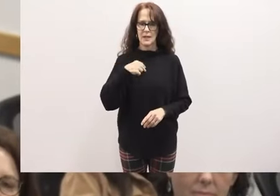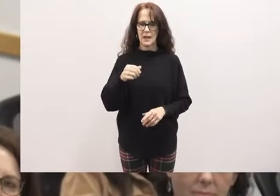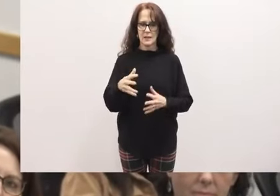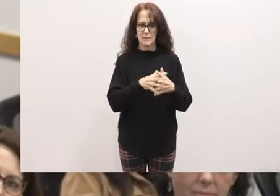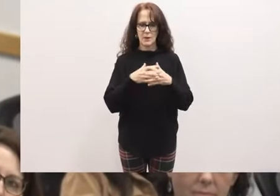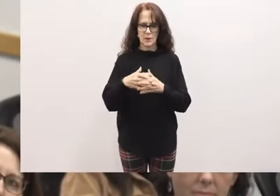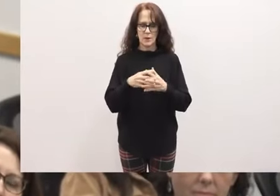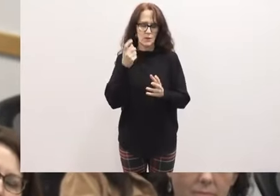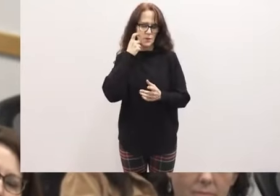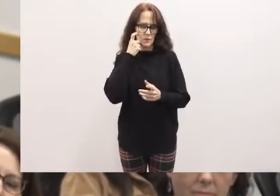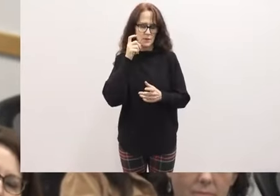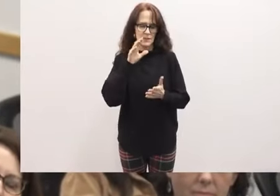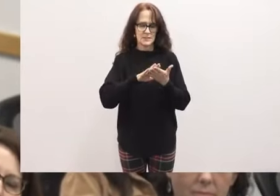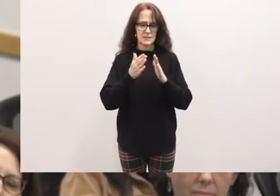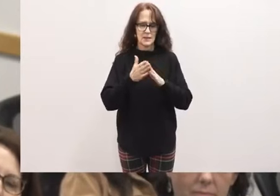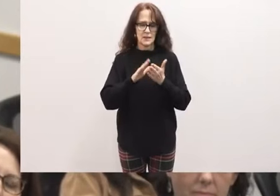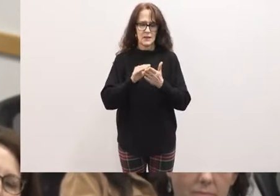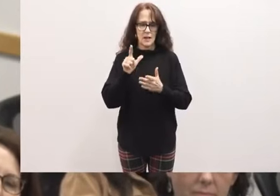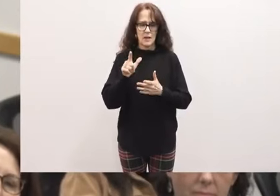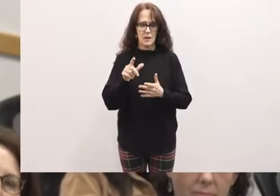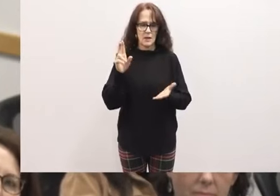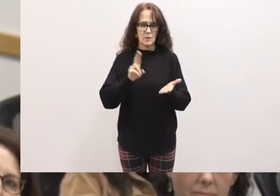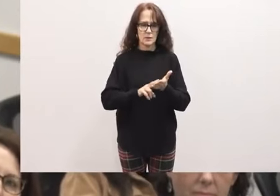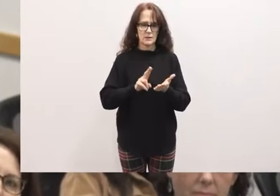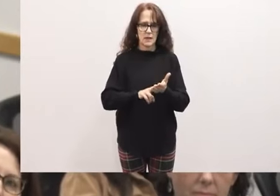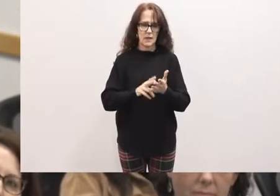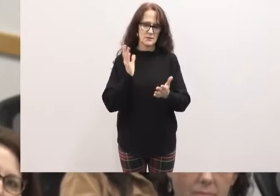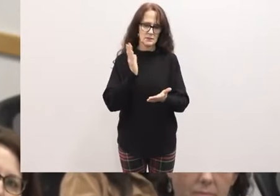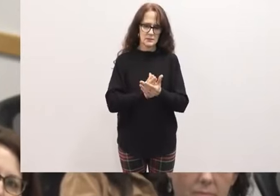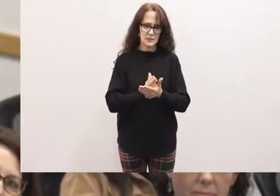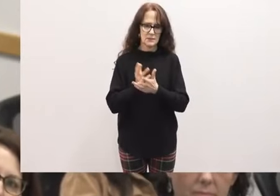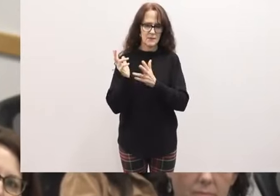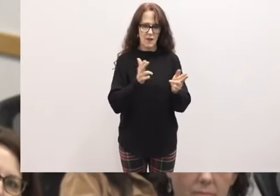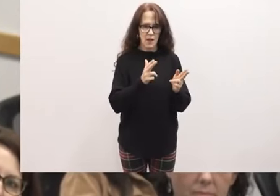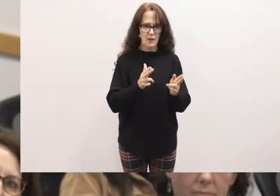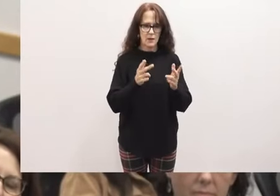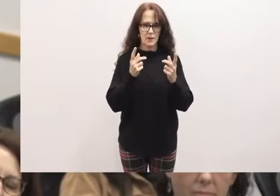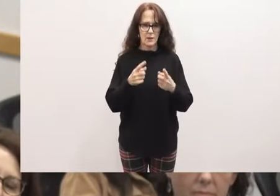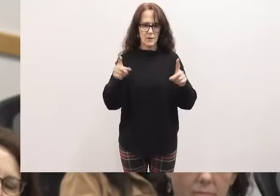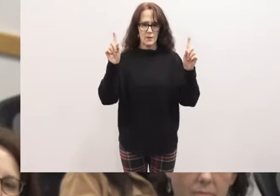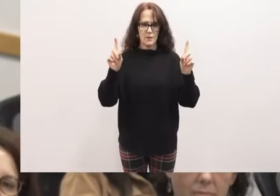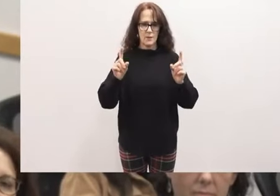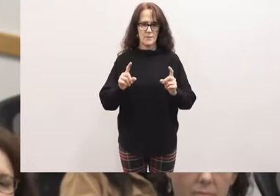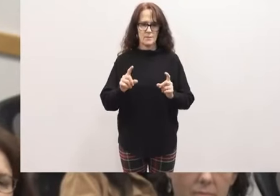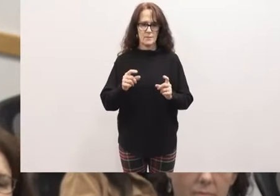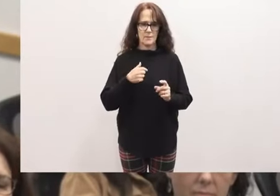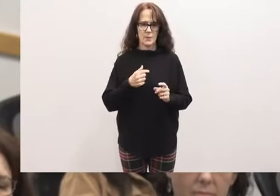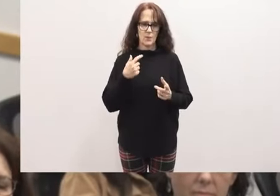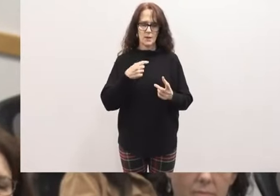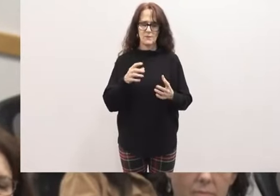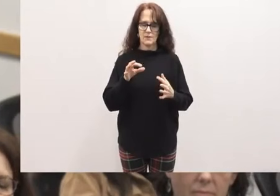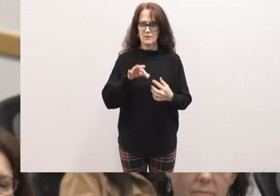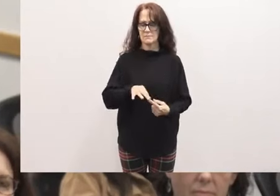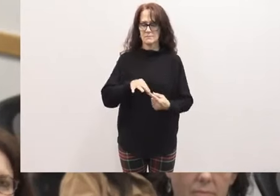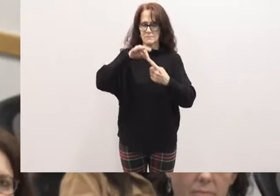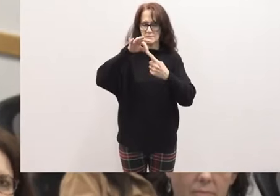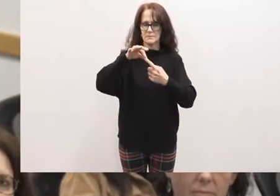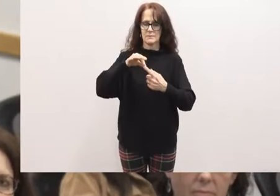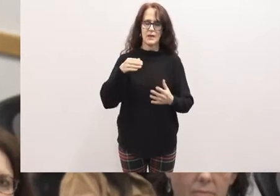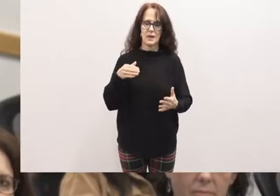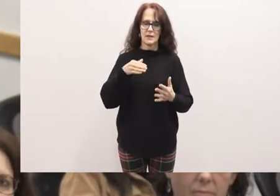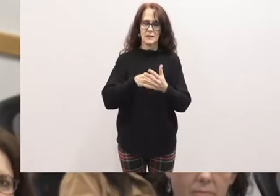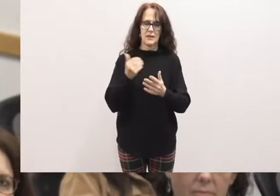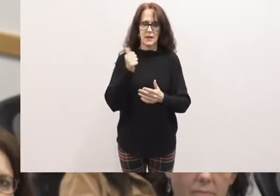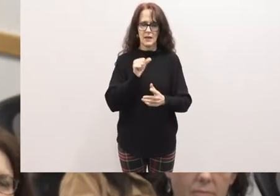city of Long Beach, we've passed a ceasefire proclamation. And one of the highlights of that proclamation was to be against